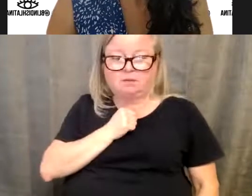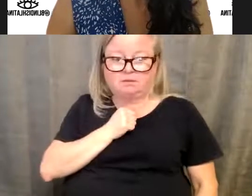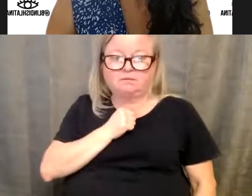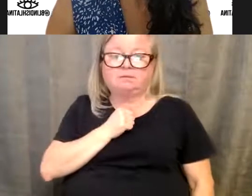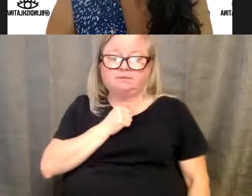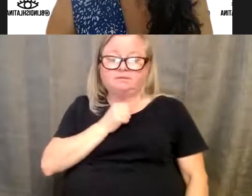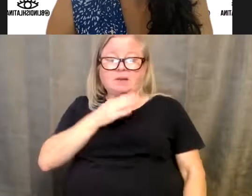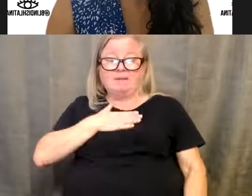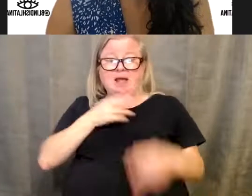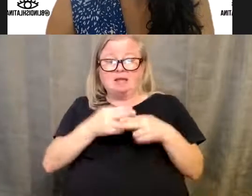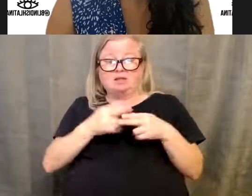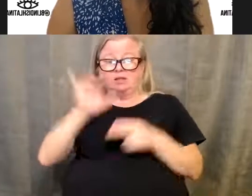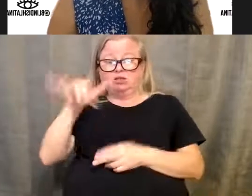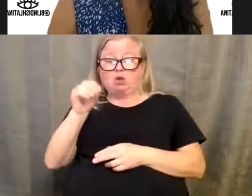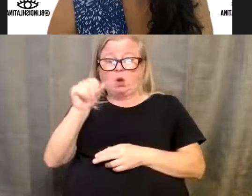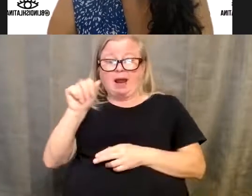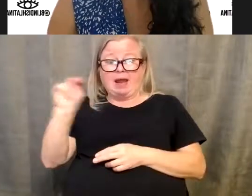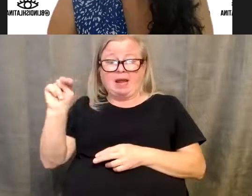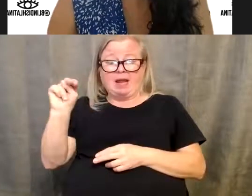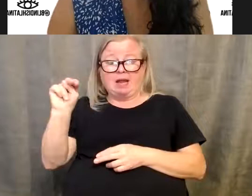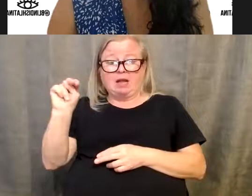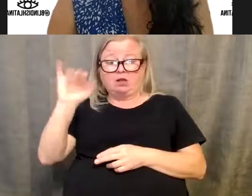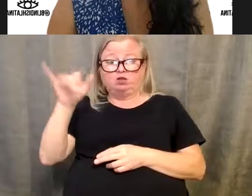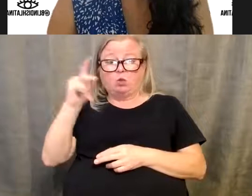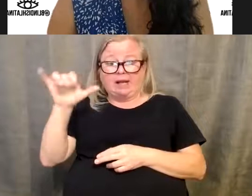My name is Joanne Joyner. Yeah, I have a question.